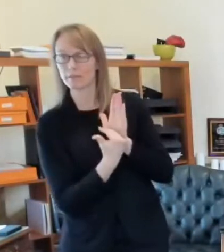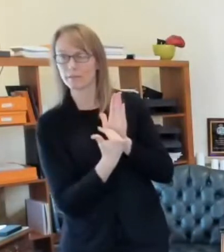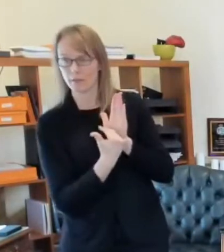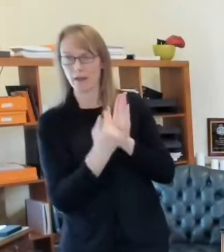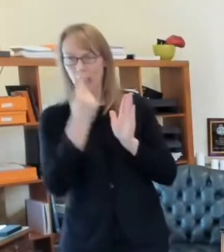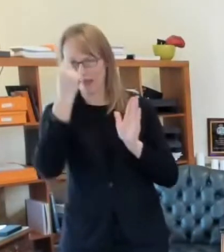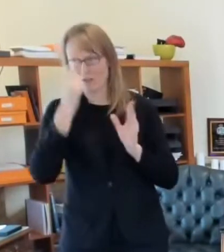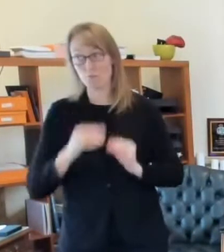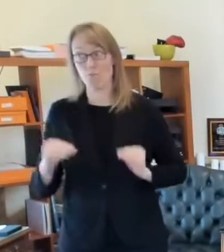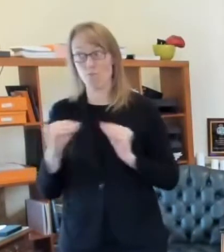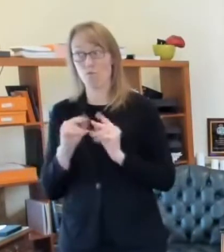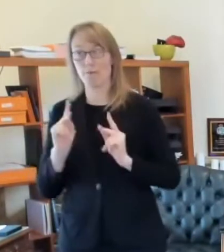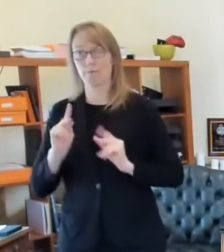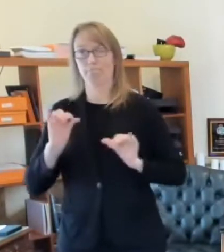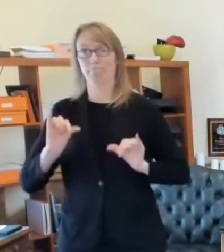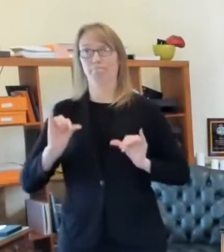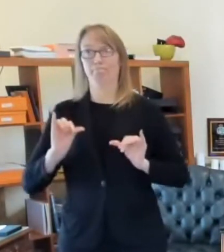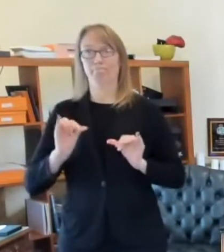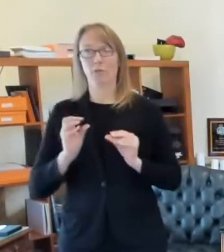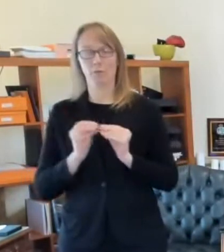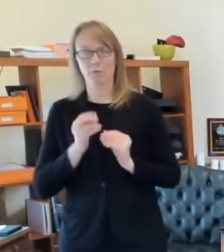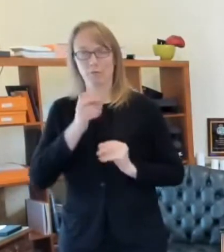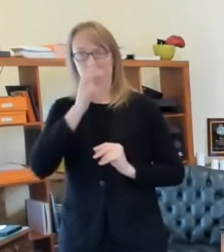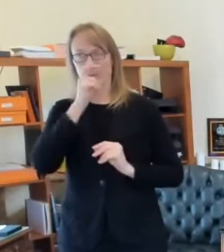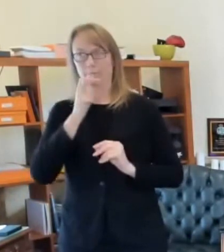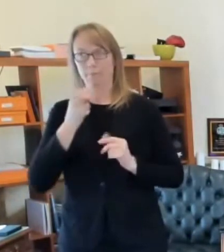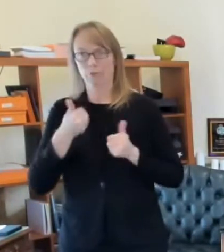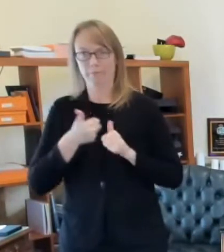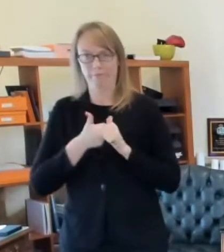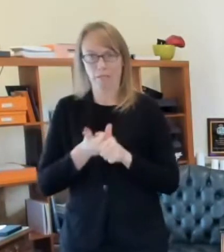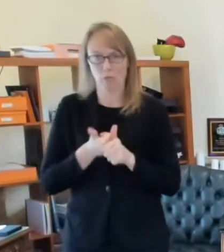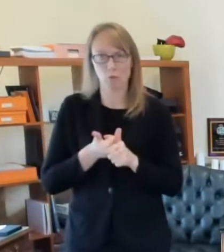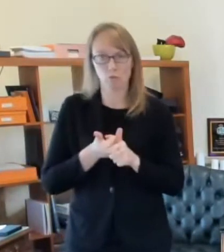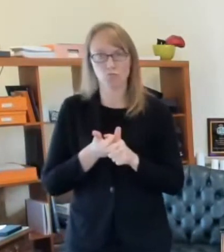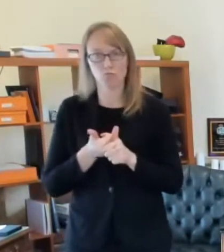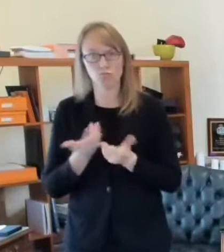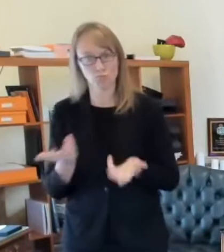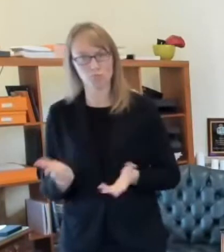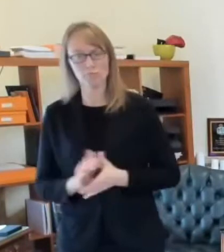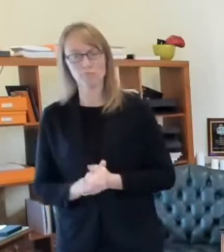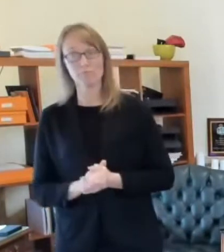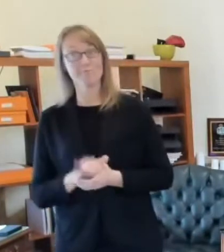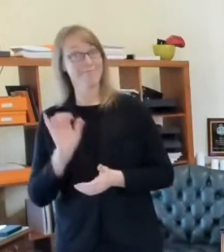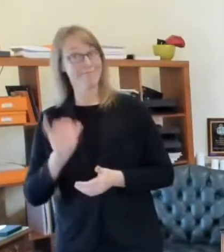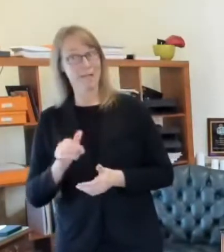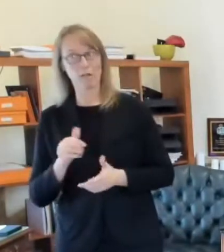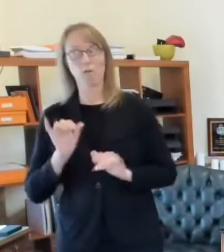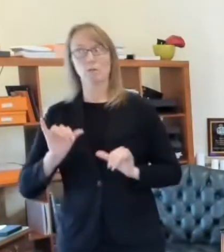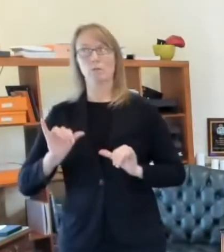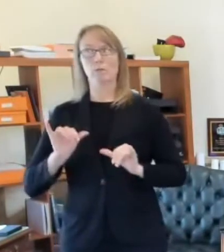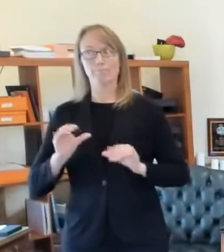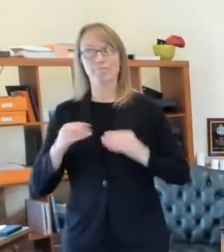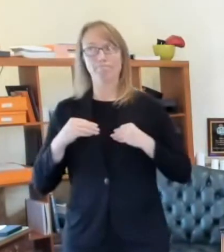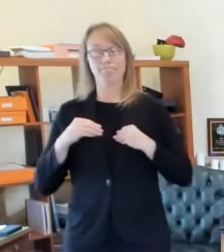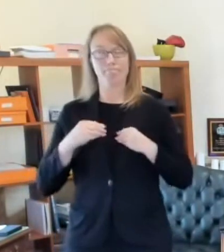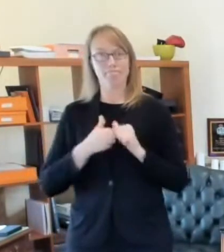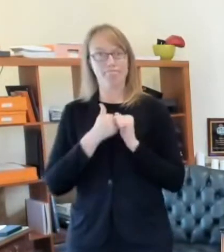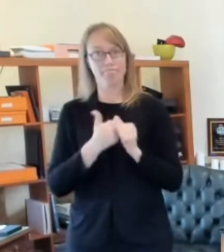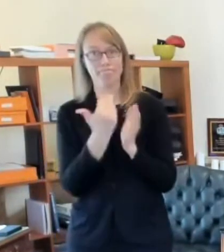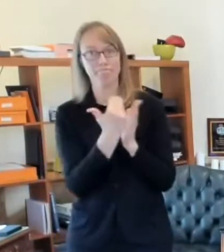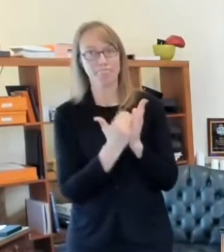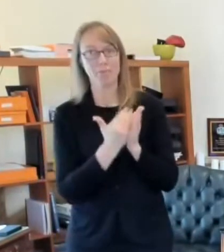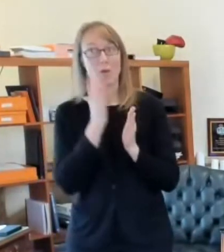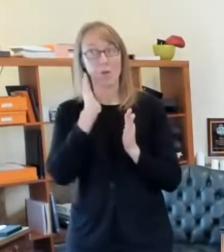serious about following them. And so that's the good news. That will pay off a week to 2 weeks